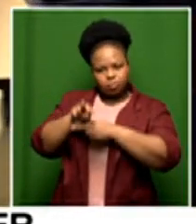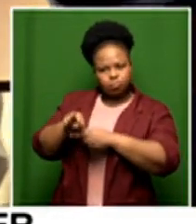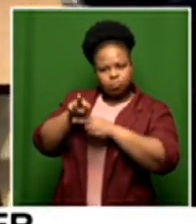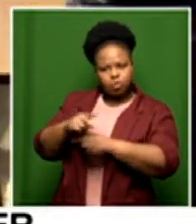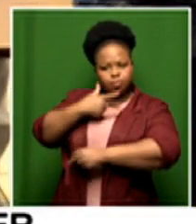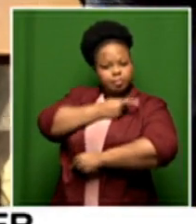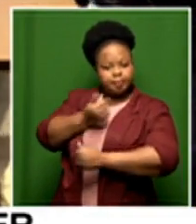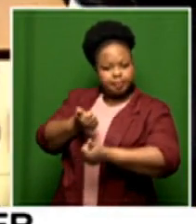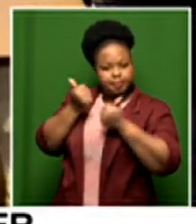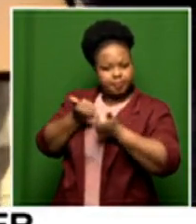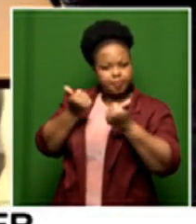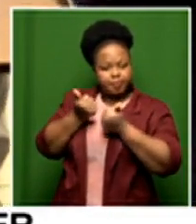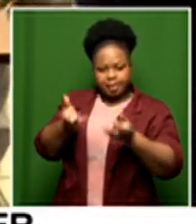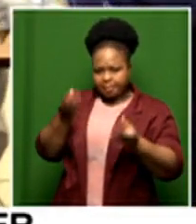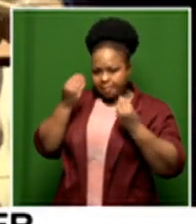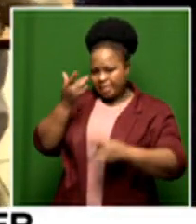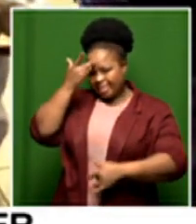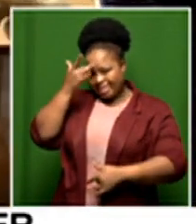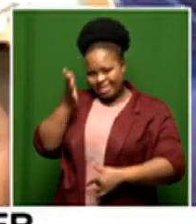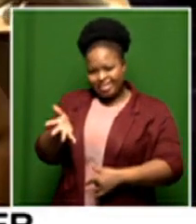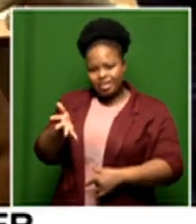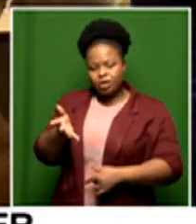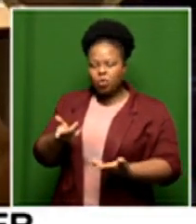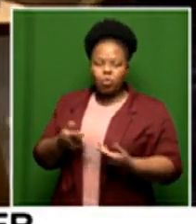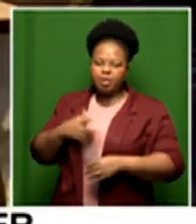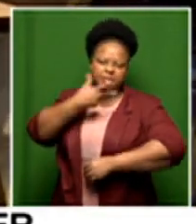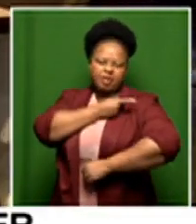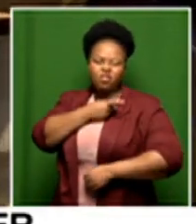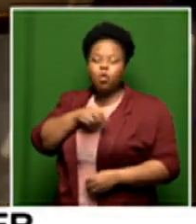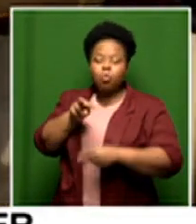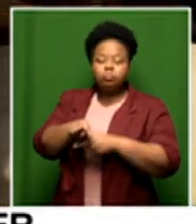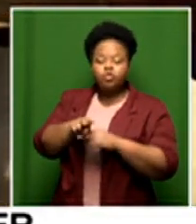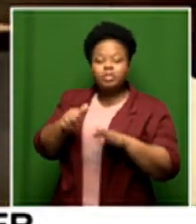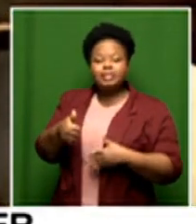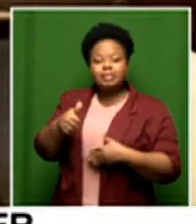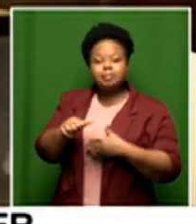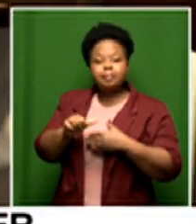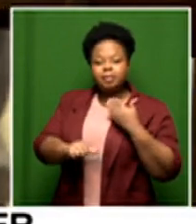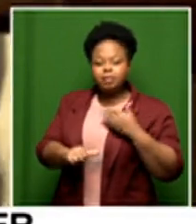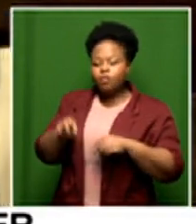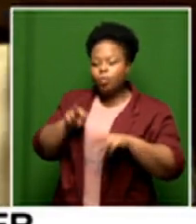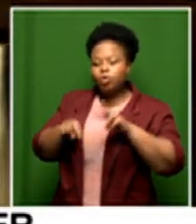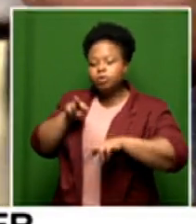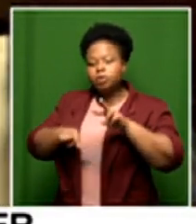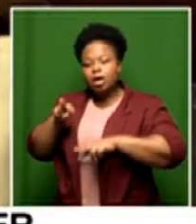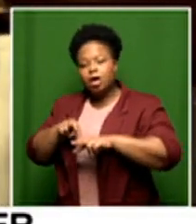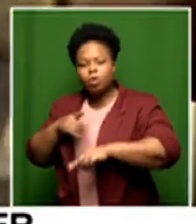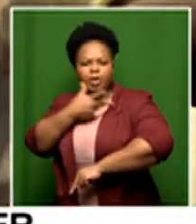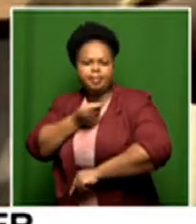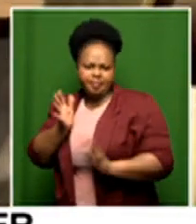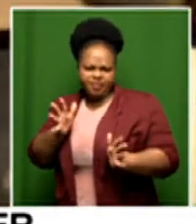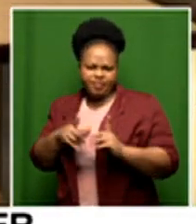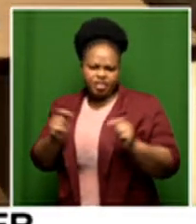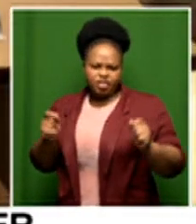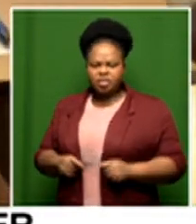people receiving the injections for at least 6 months, monitoring them, looking at any